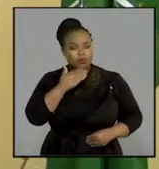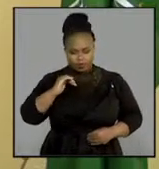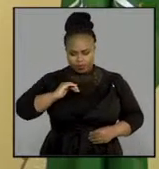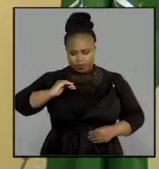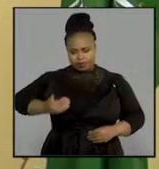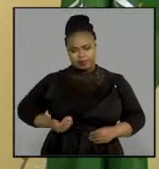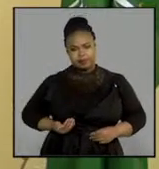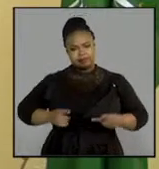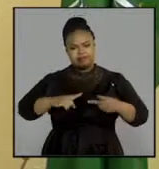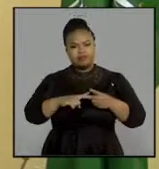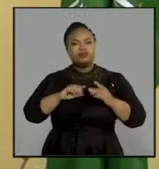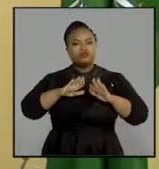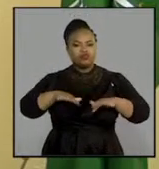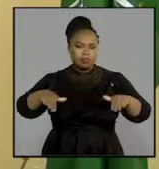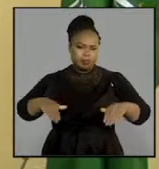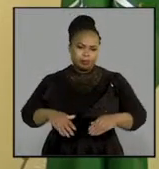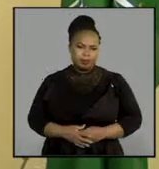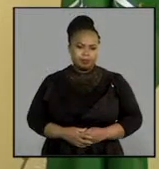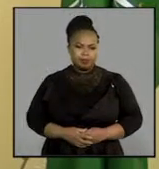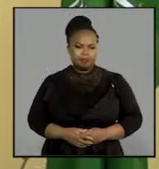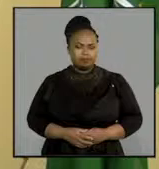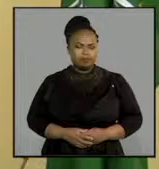on women and children.